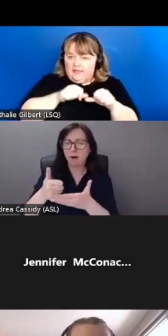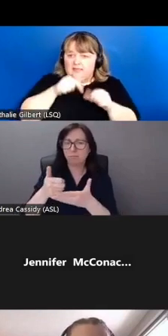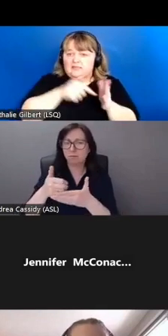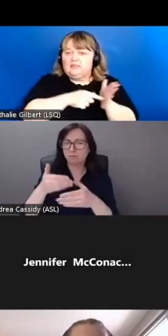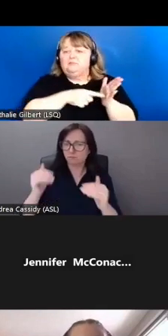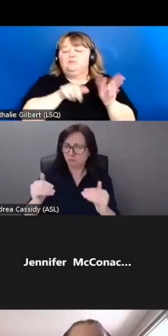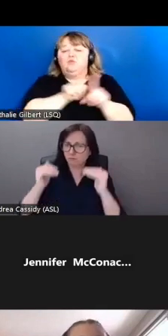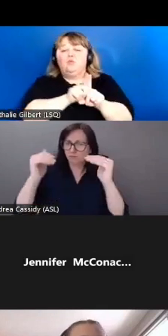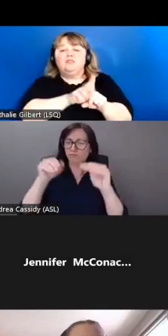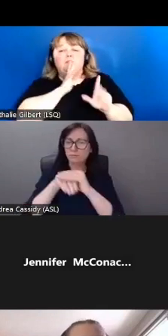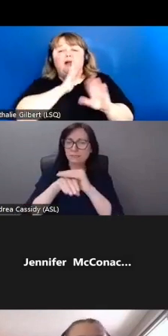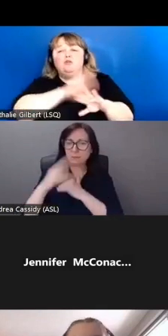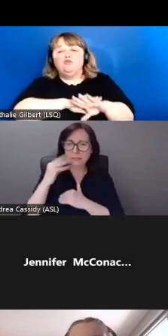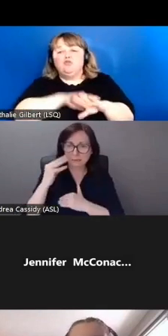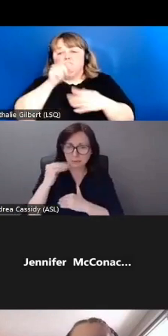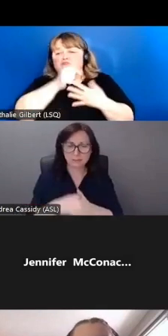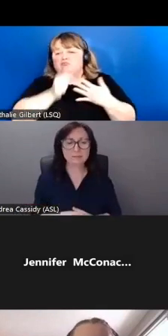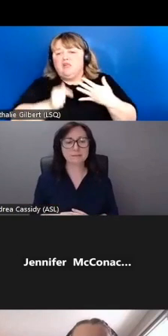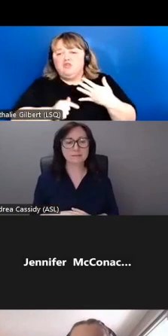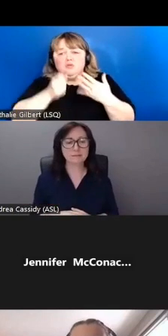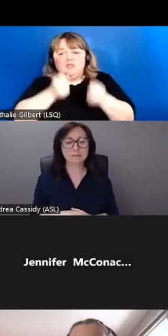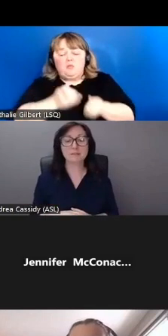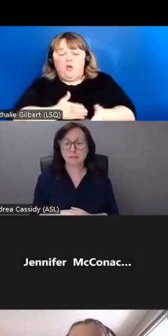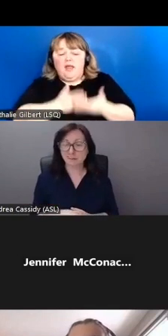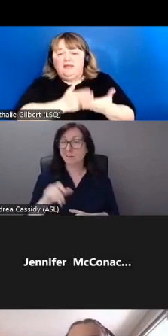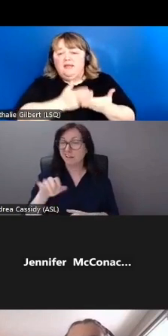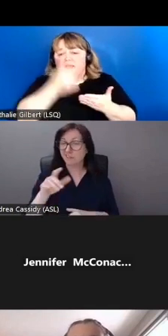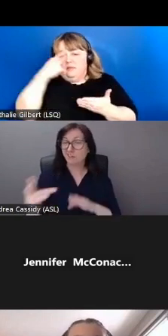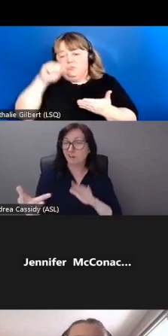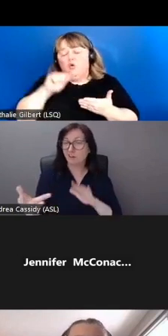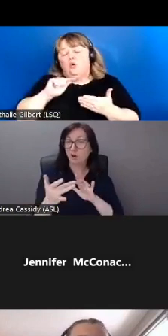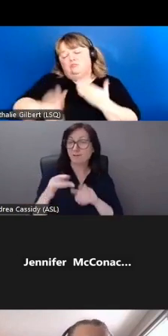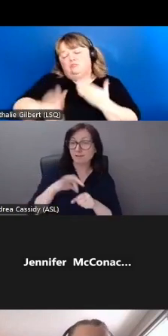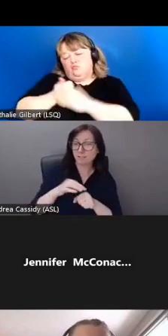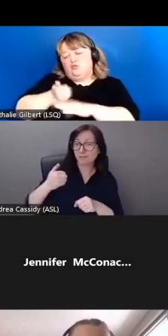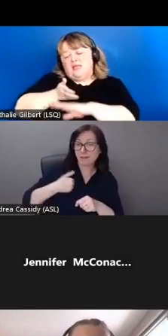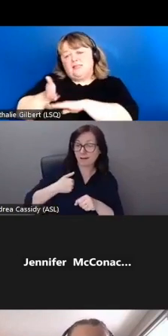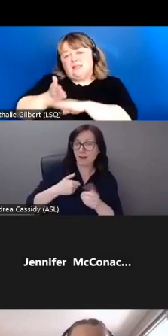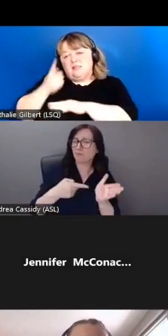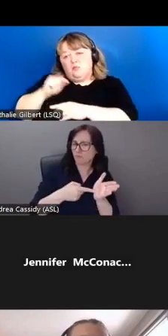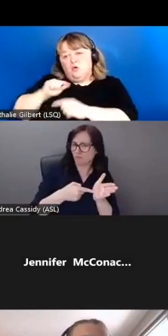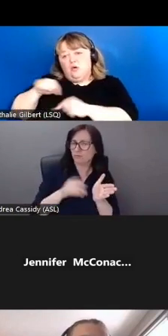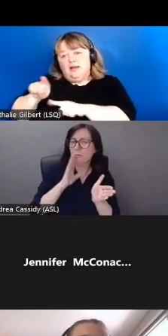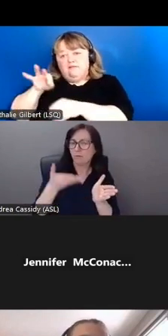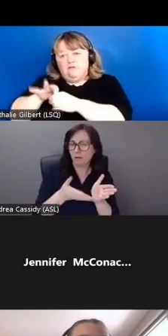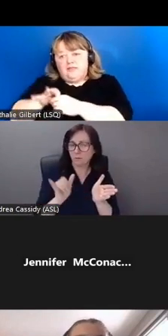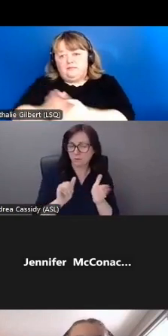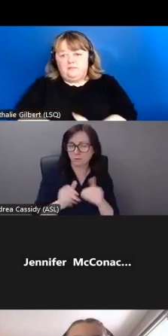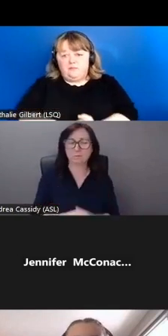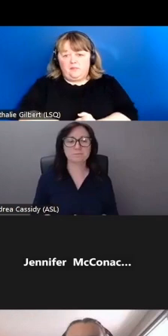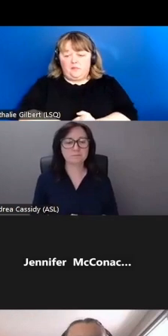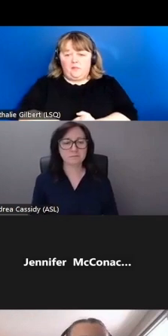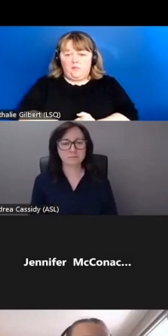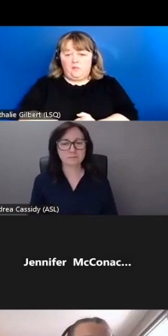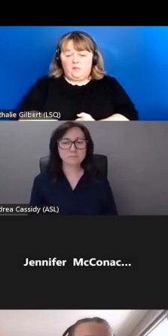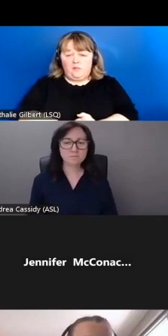voting, as well as how to contact Elections Canada for more information. Now, I think that